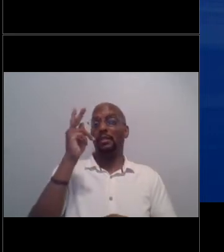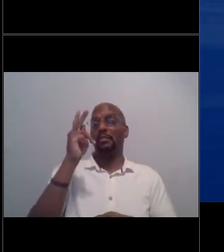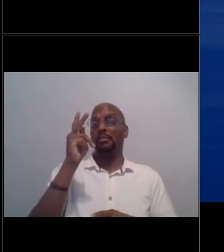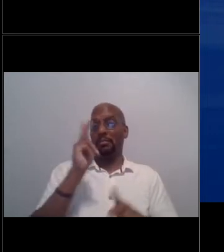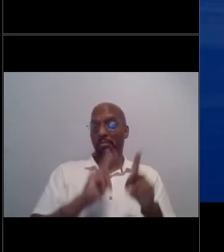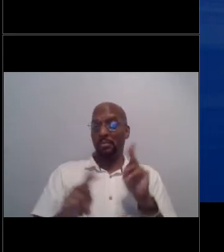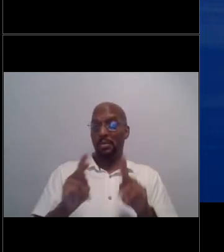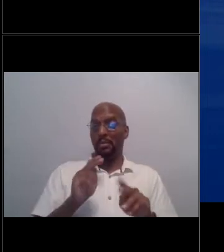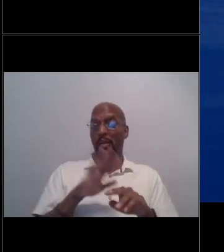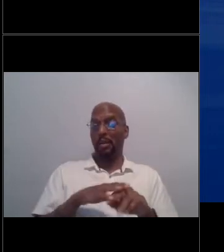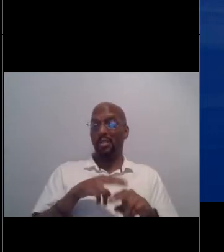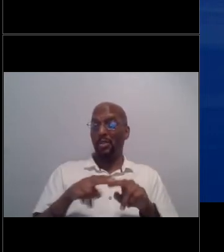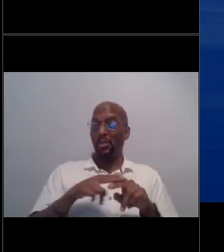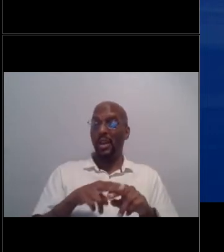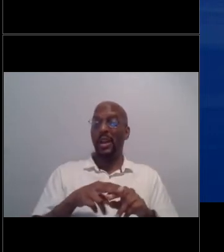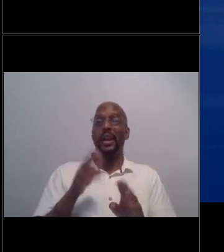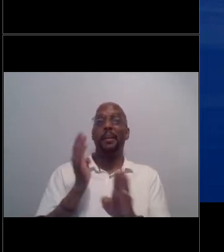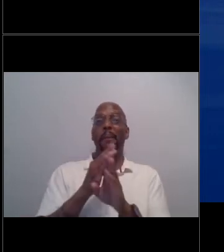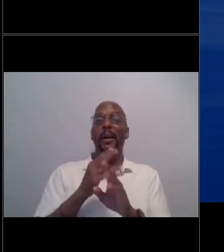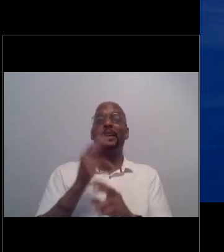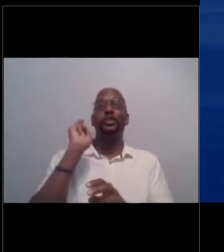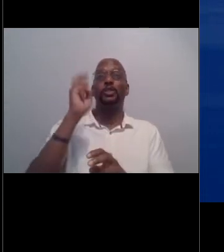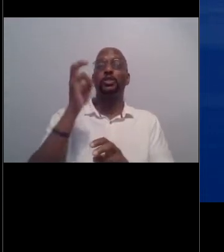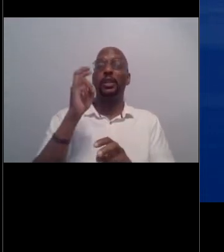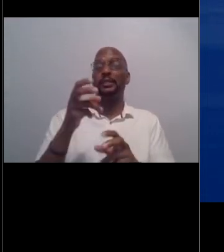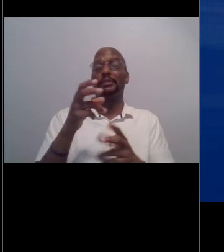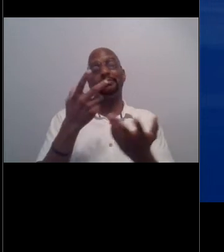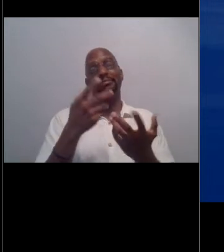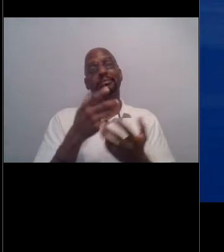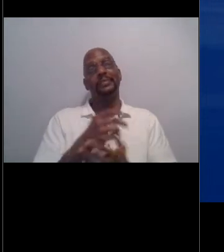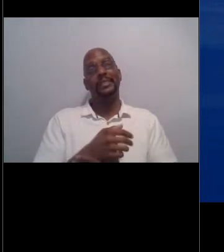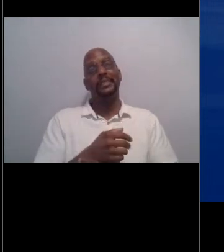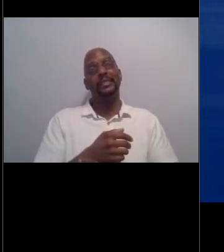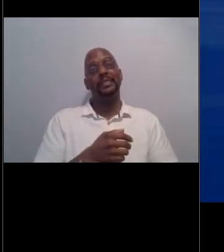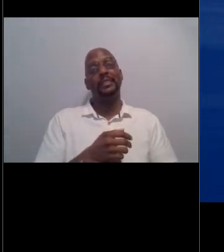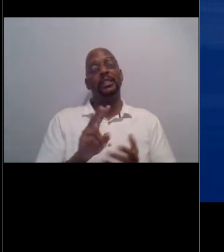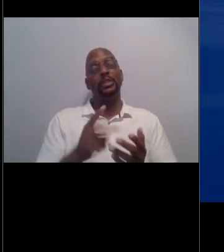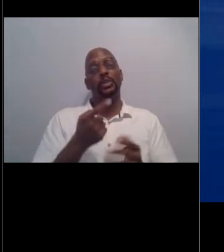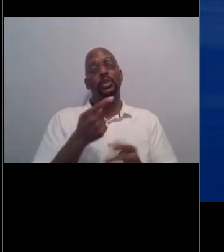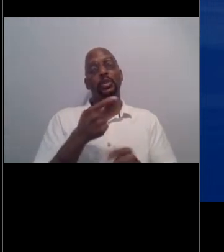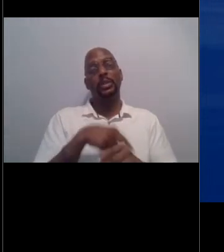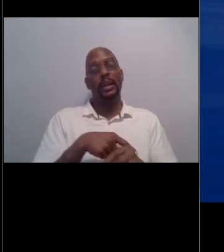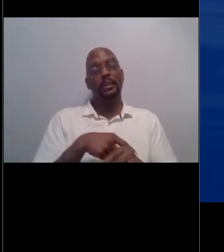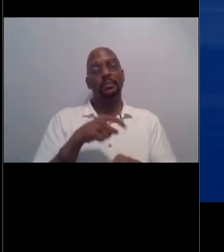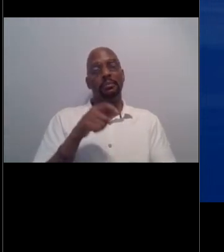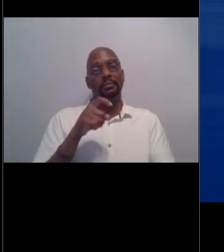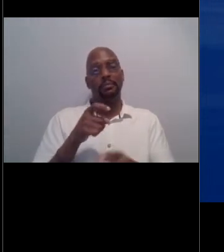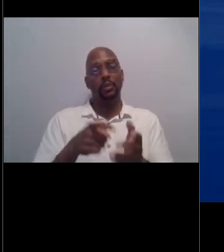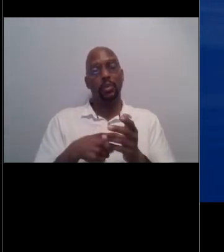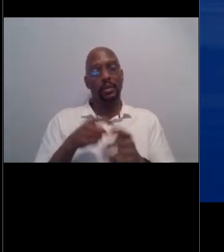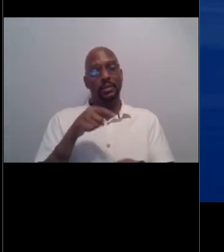so when we're looking at quality of life, trying to get to your place of